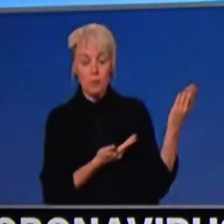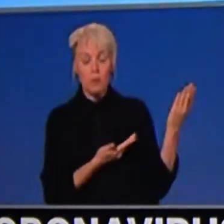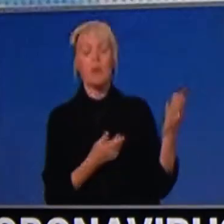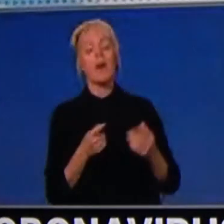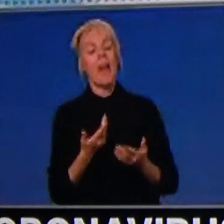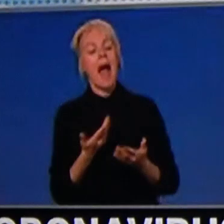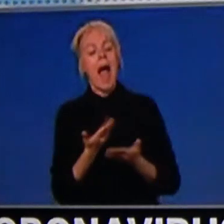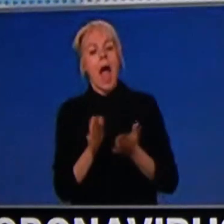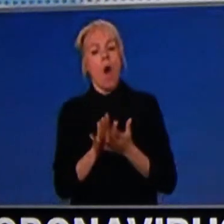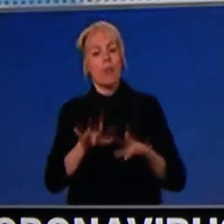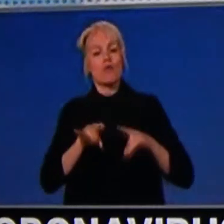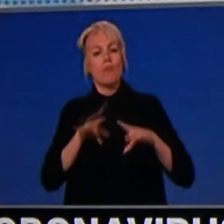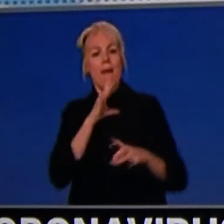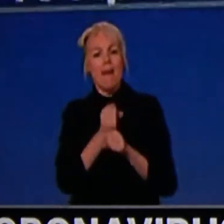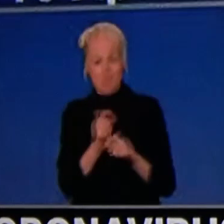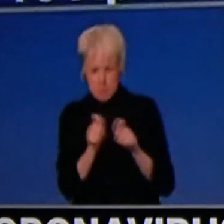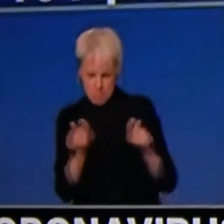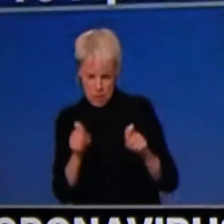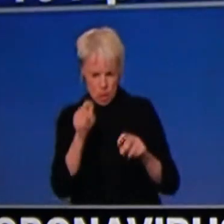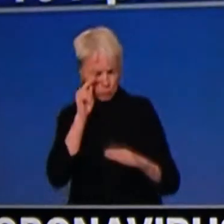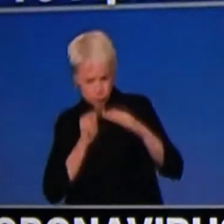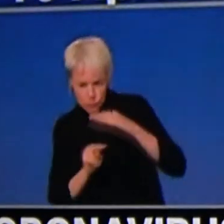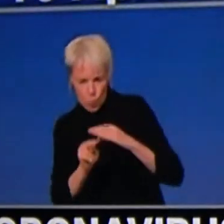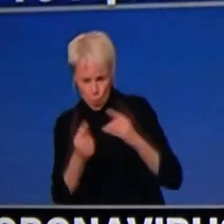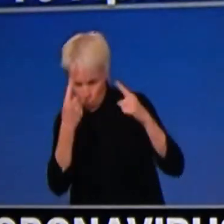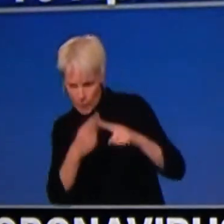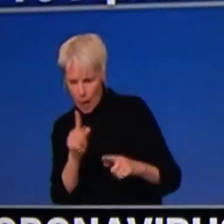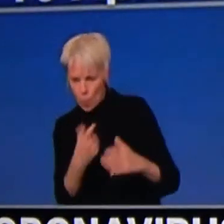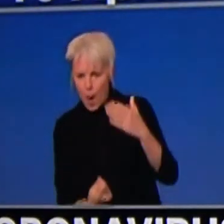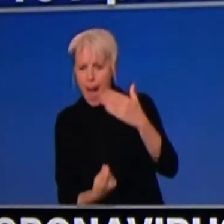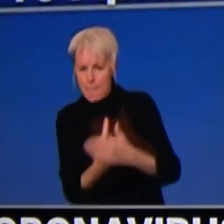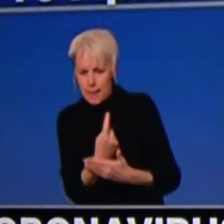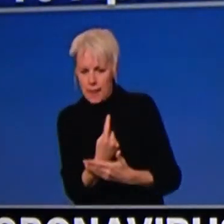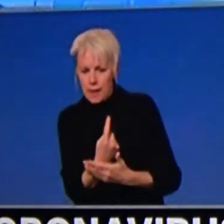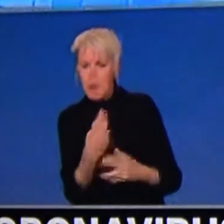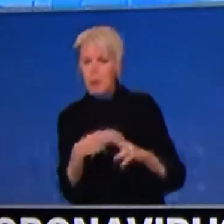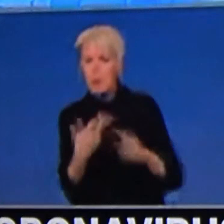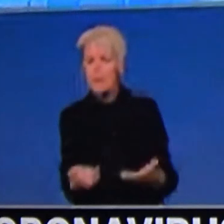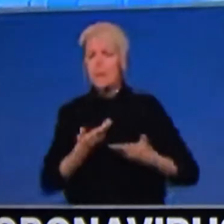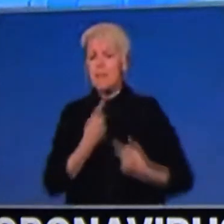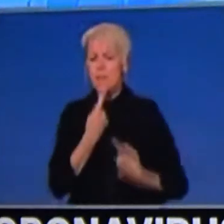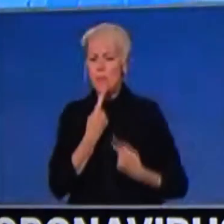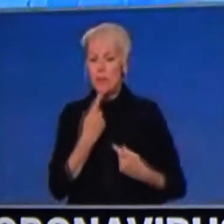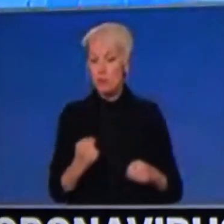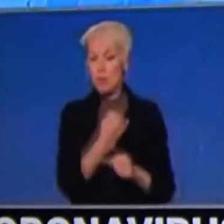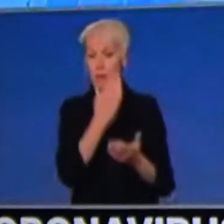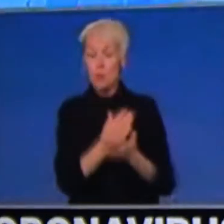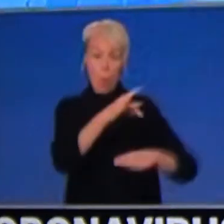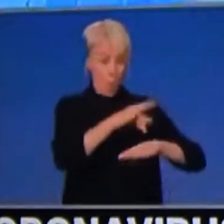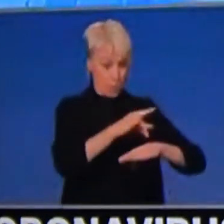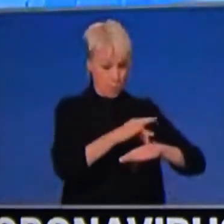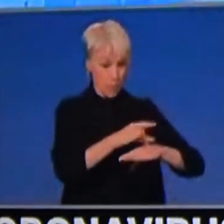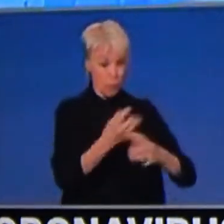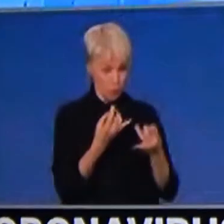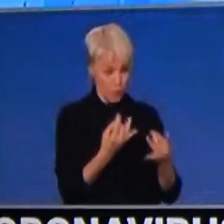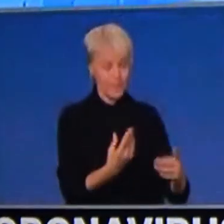the outbreak on our real Australian data, the measures that we've got to reassure us that our public health surveillance